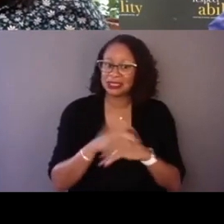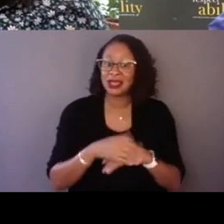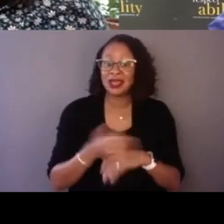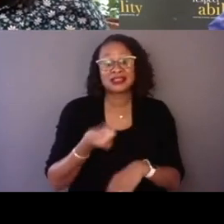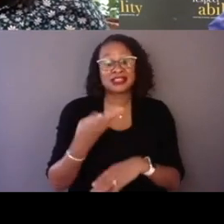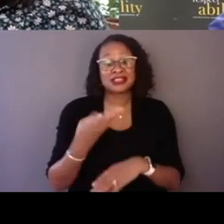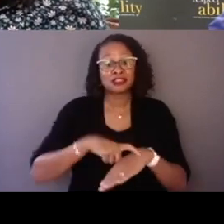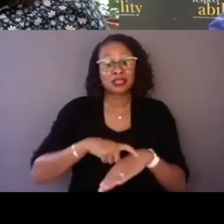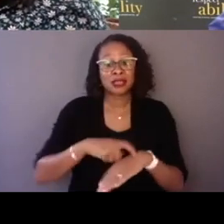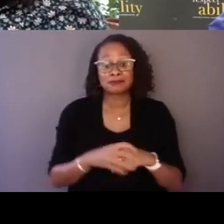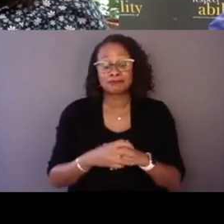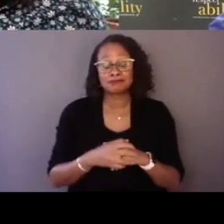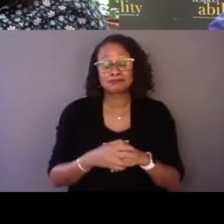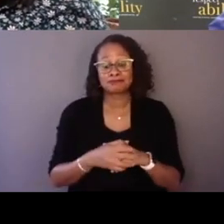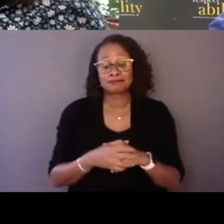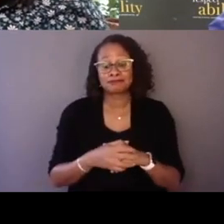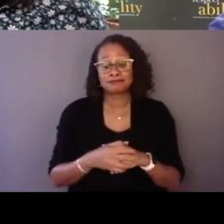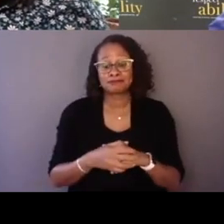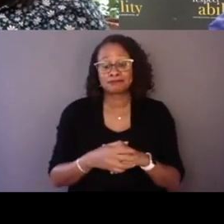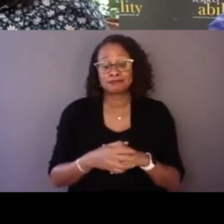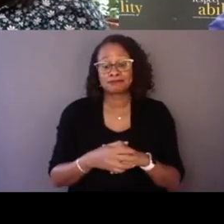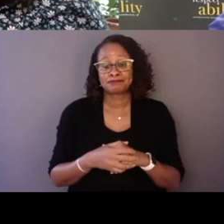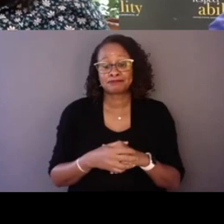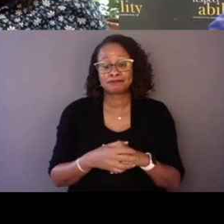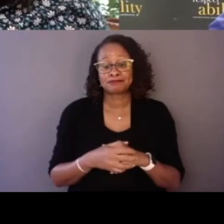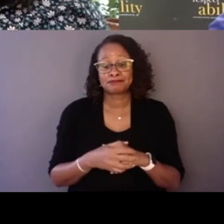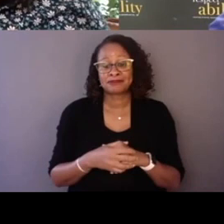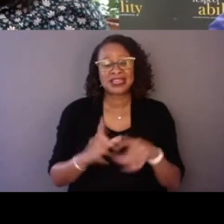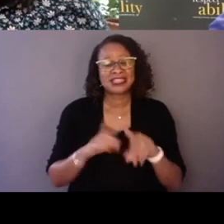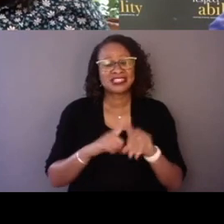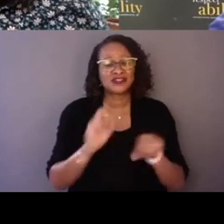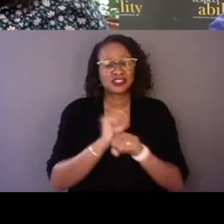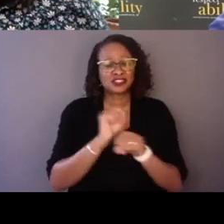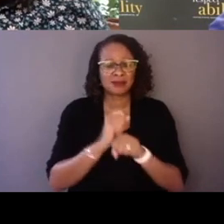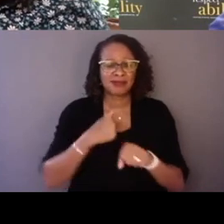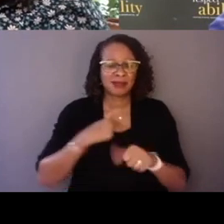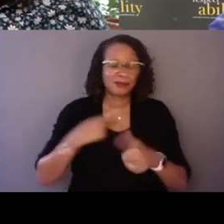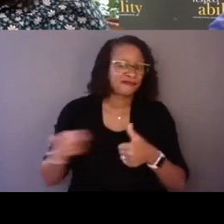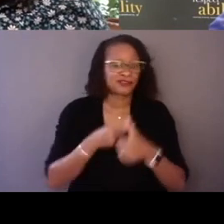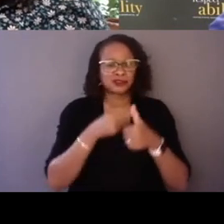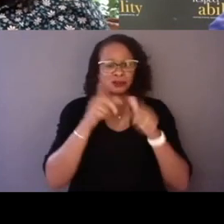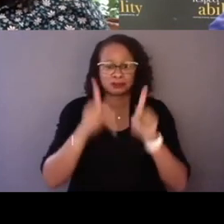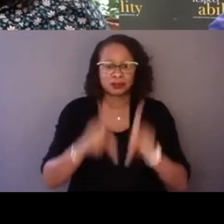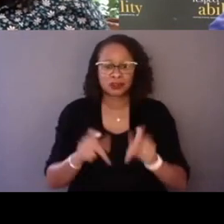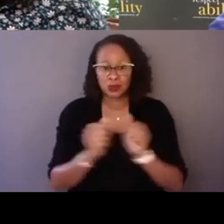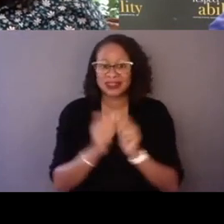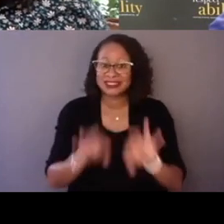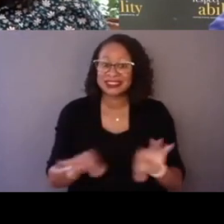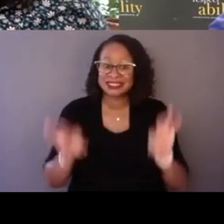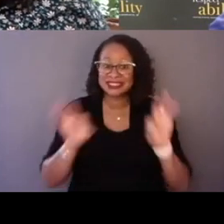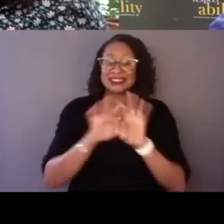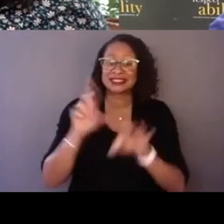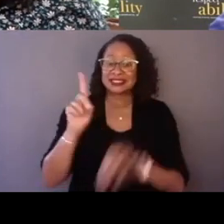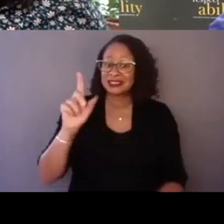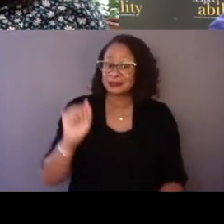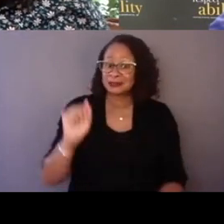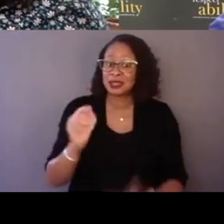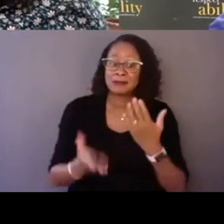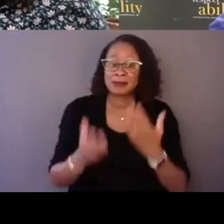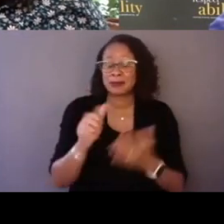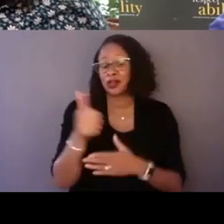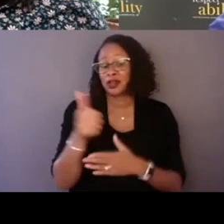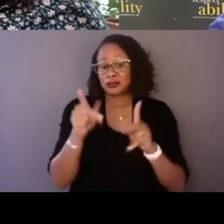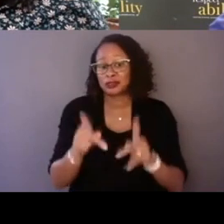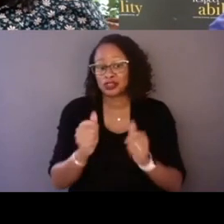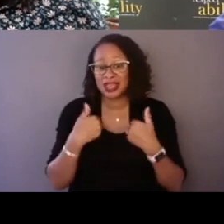times I have, different jobs I've had, I've been the first person that had a significant disability. Maybe somebody else had dyslexia